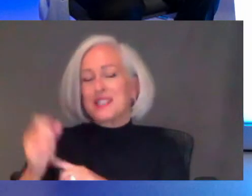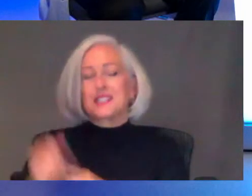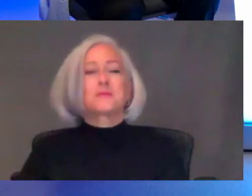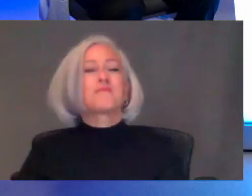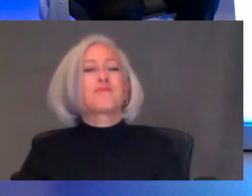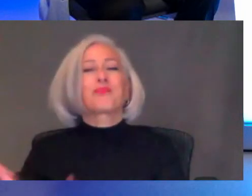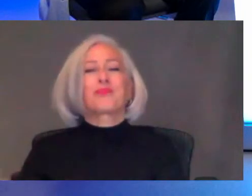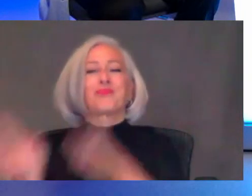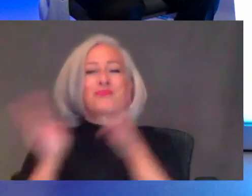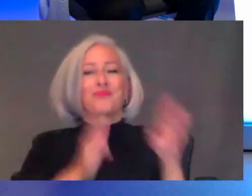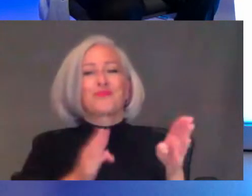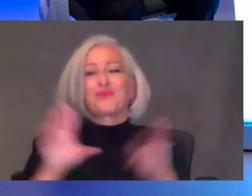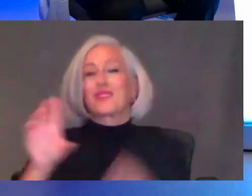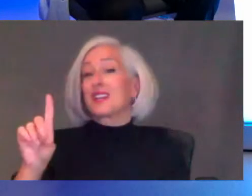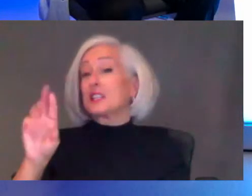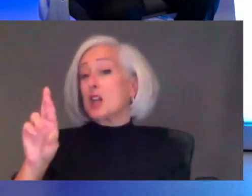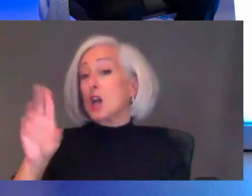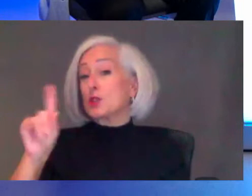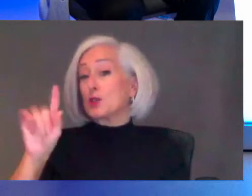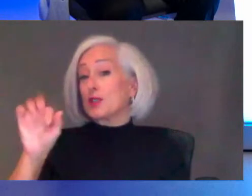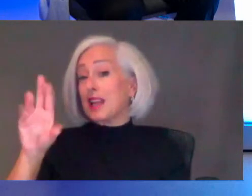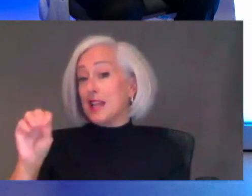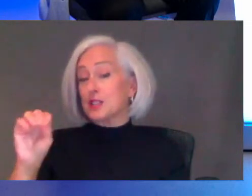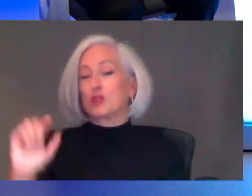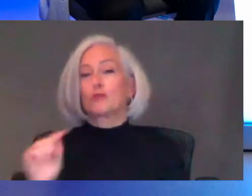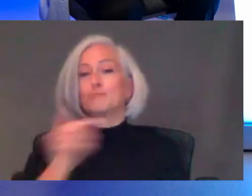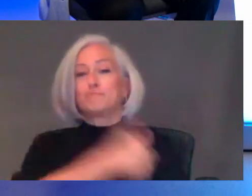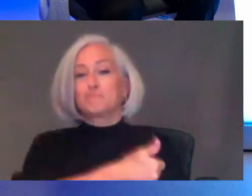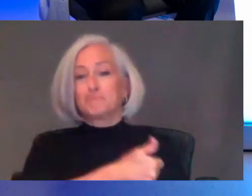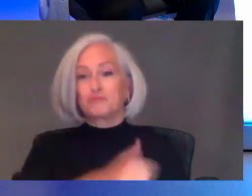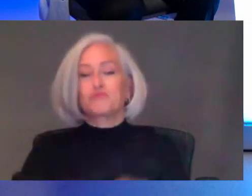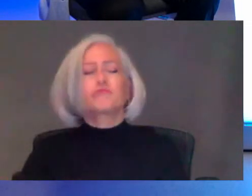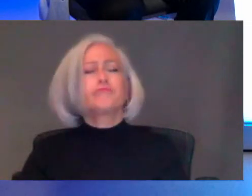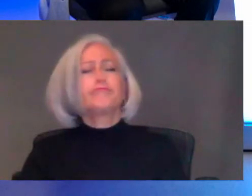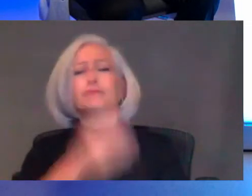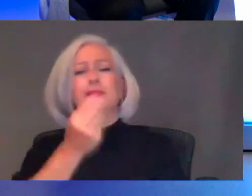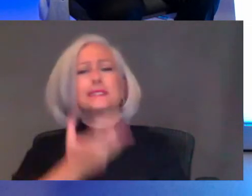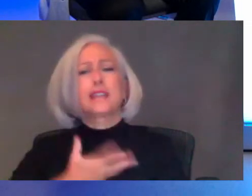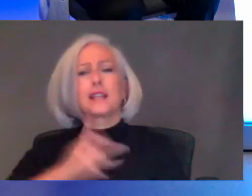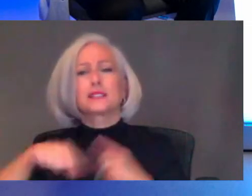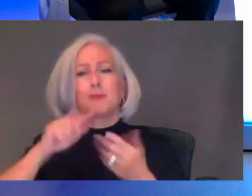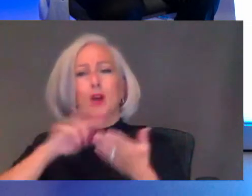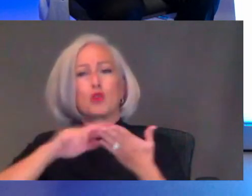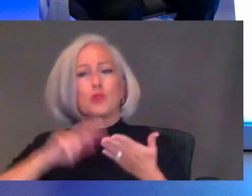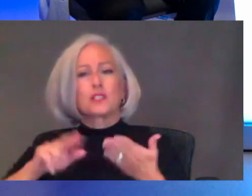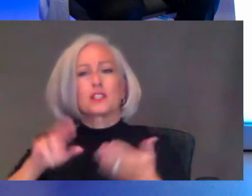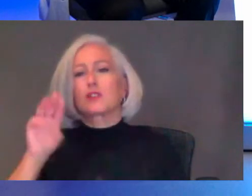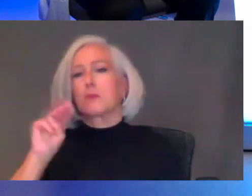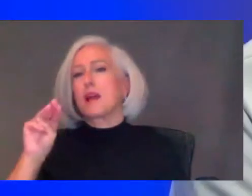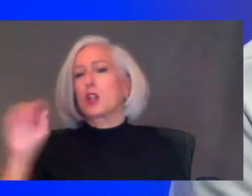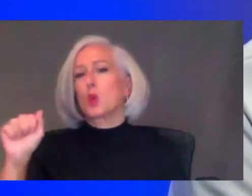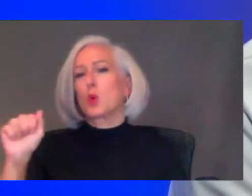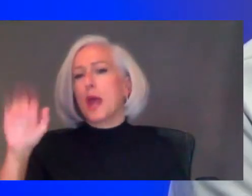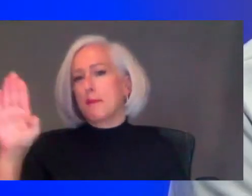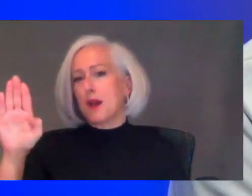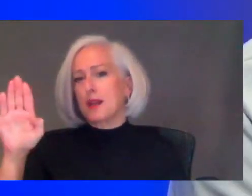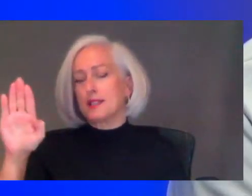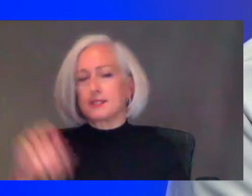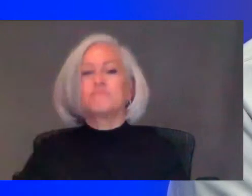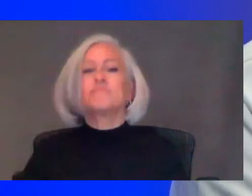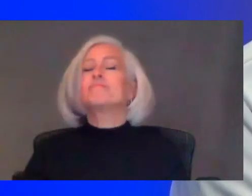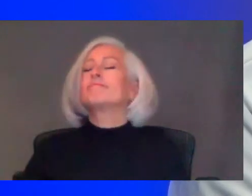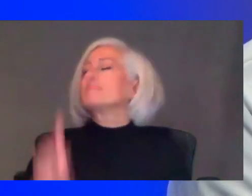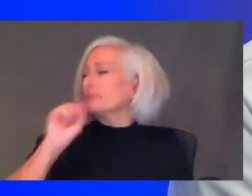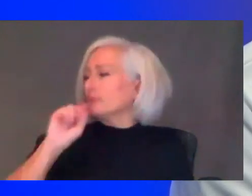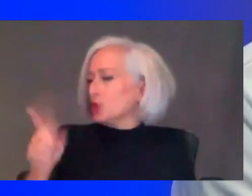you don't see, your body doesn't normally see, such as infectious particles, things that you inhale,